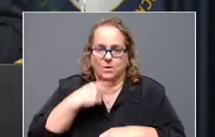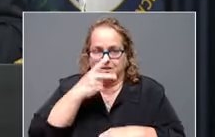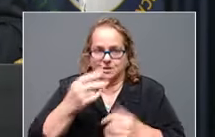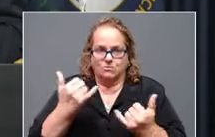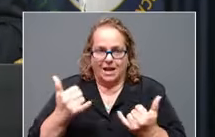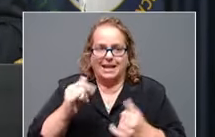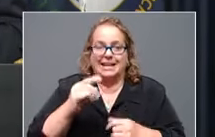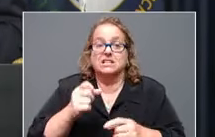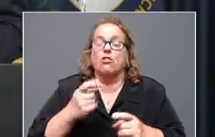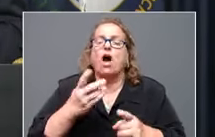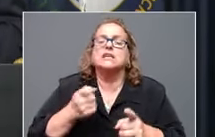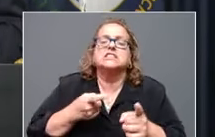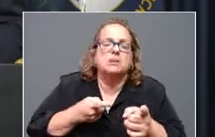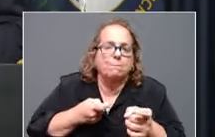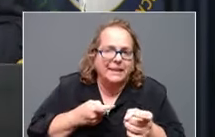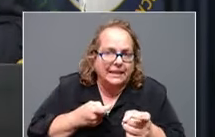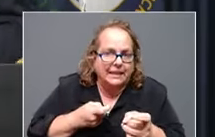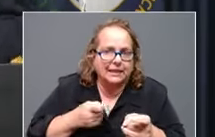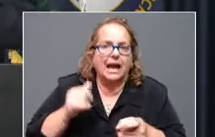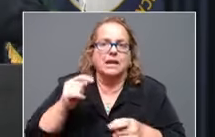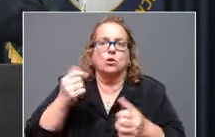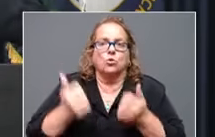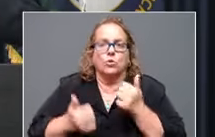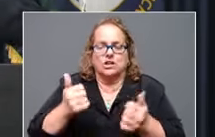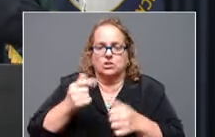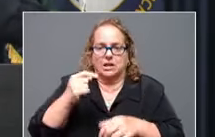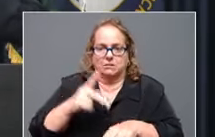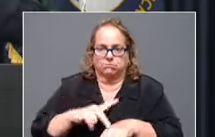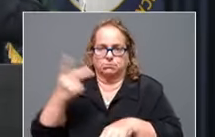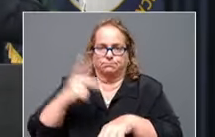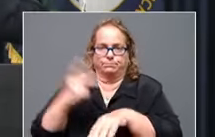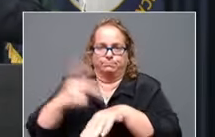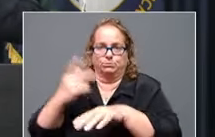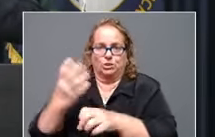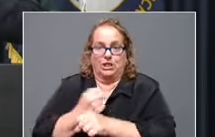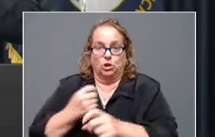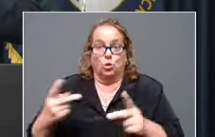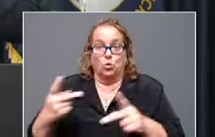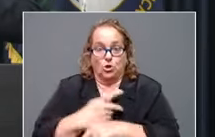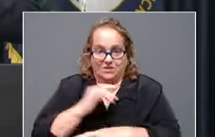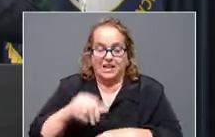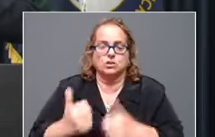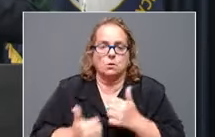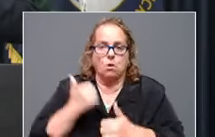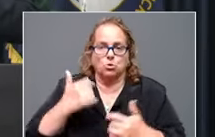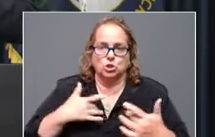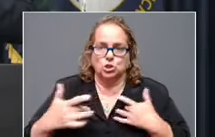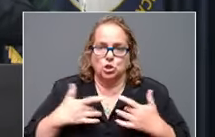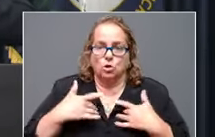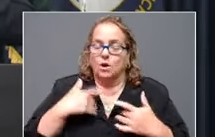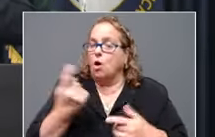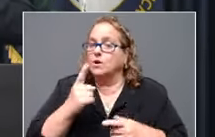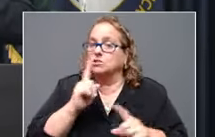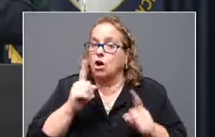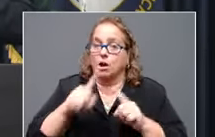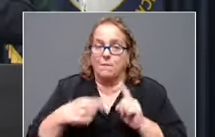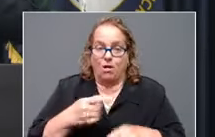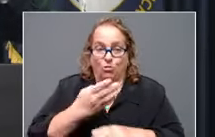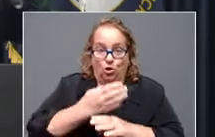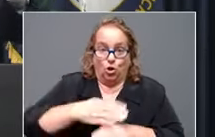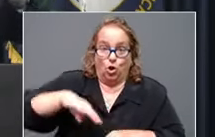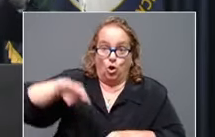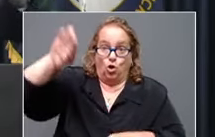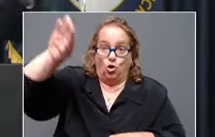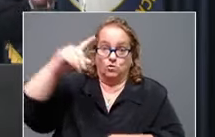speed at which it's getting worse that is the most concerning. We always talked about the curve, right? You